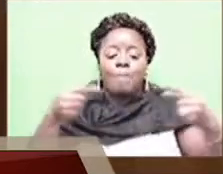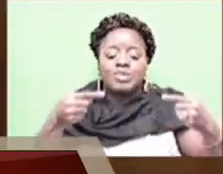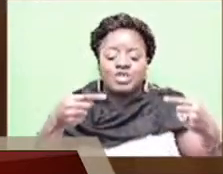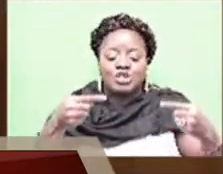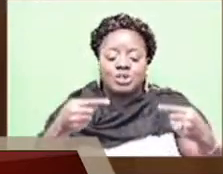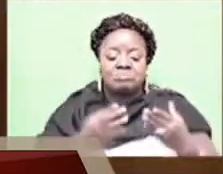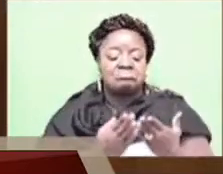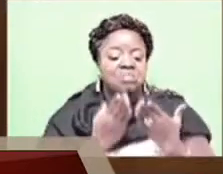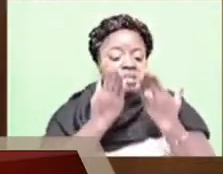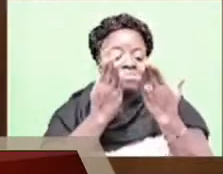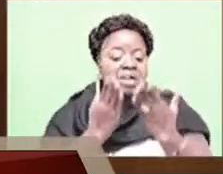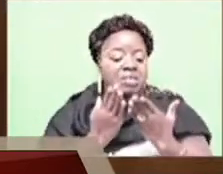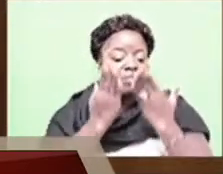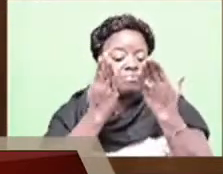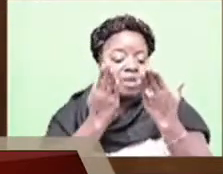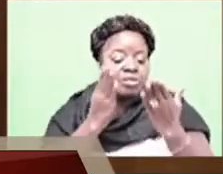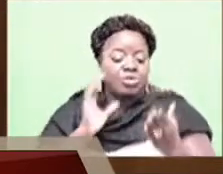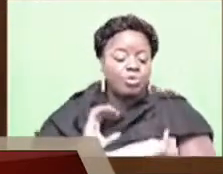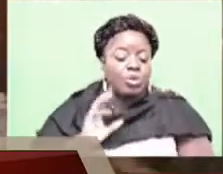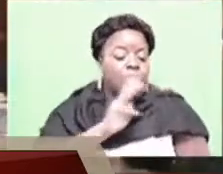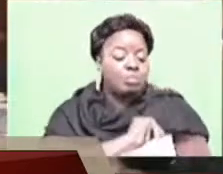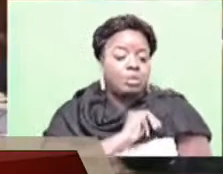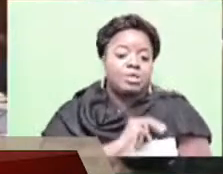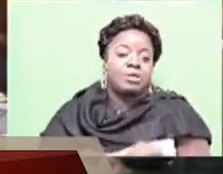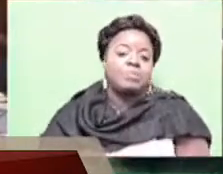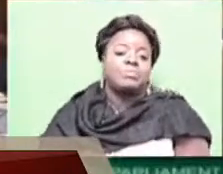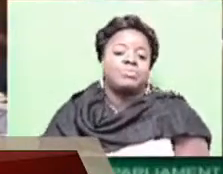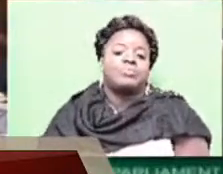stage quite quickly, and I beg to move.